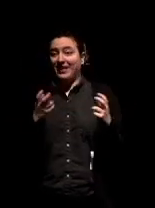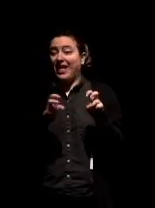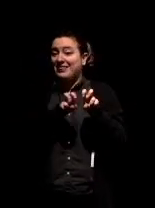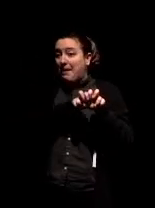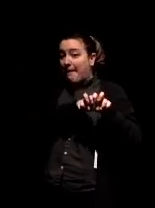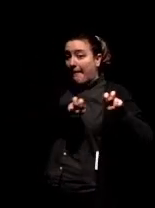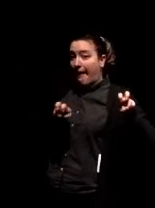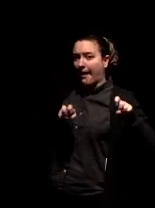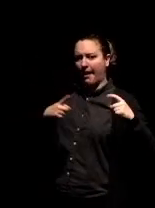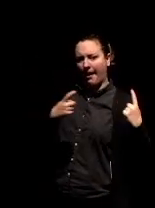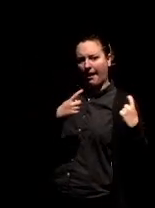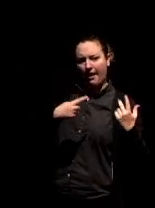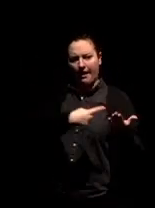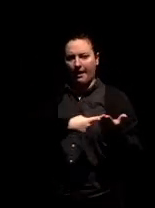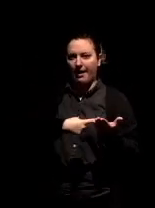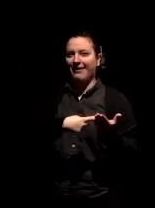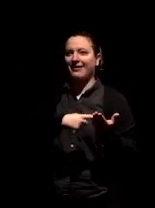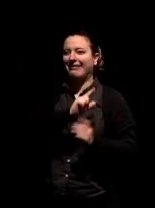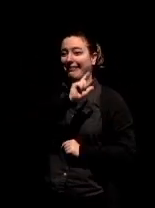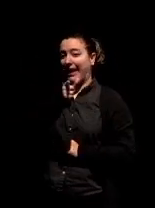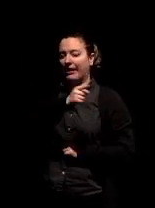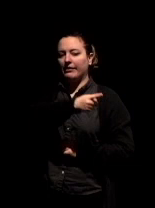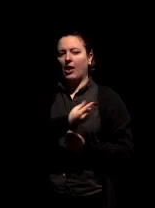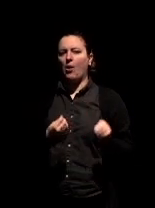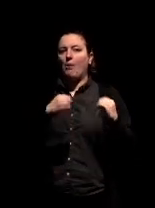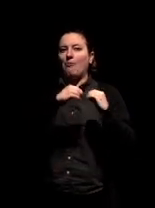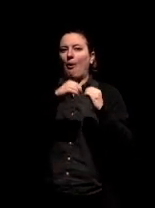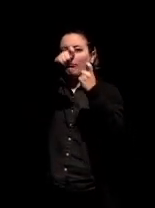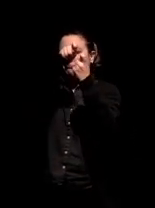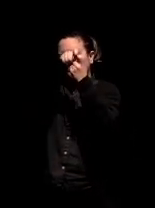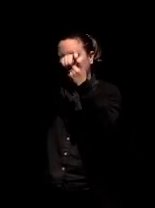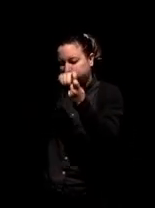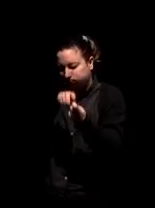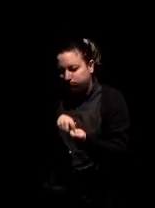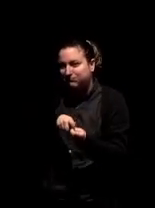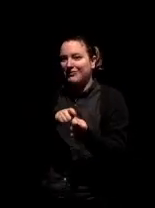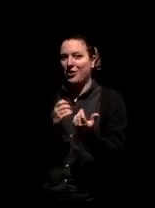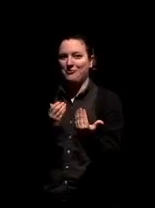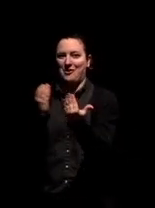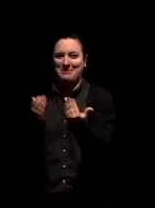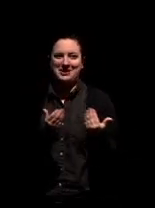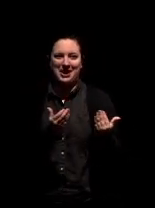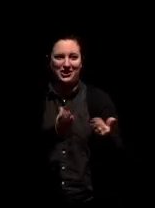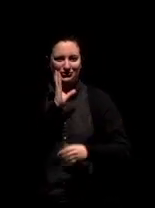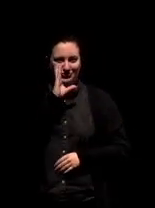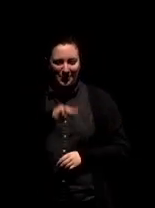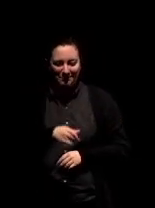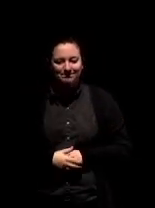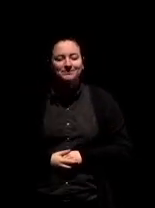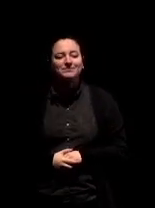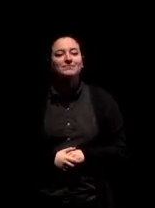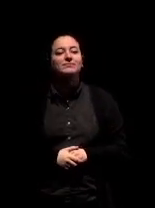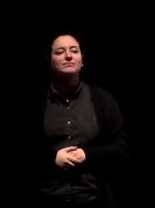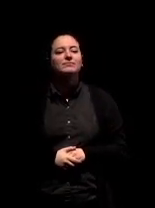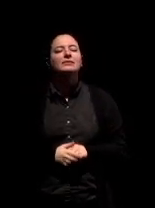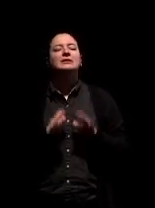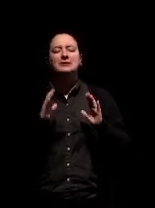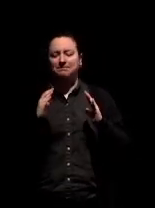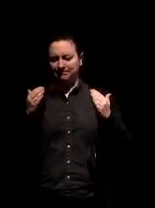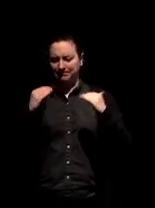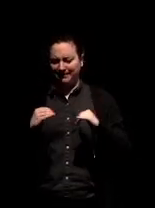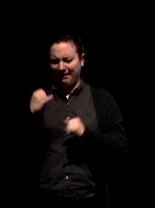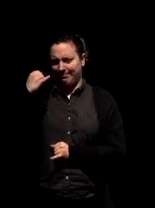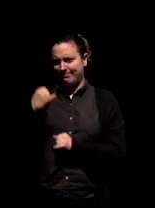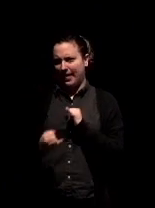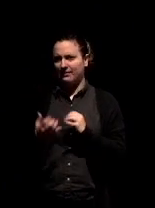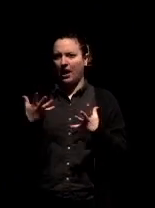more detailed recommendations on what those policies could look like. And lastly, I just want to wrap